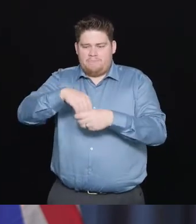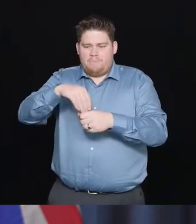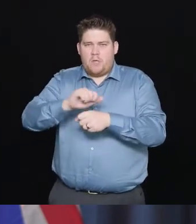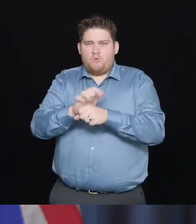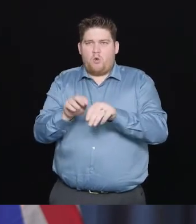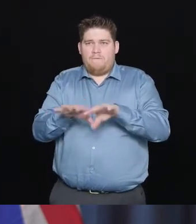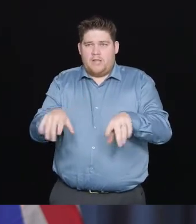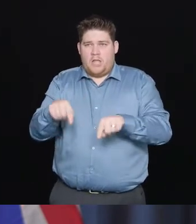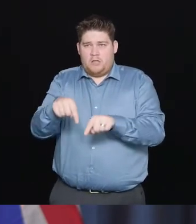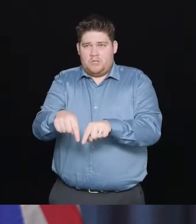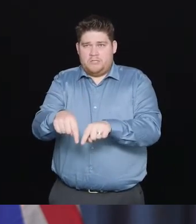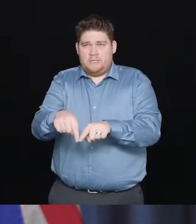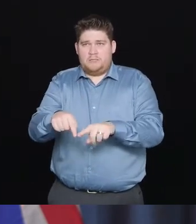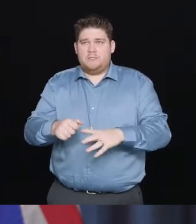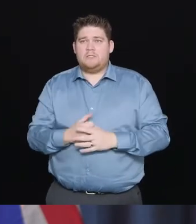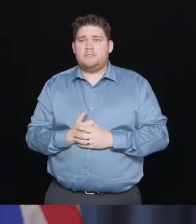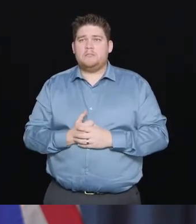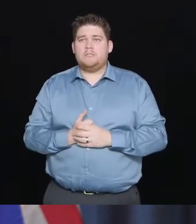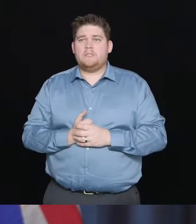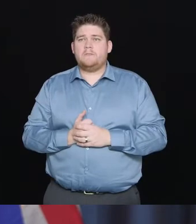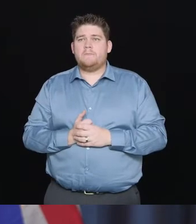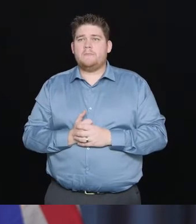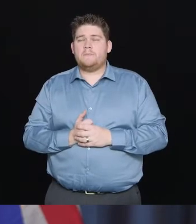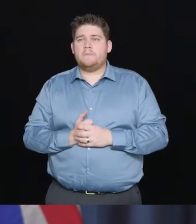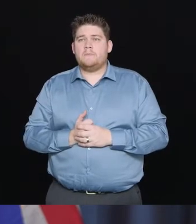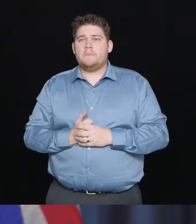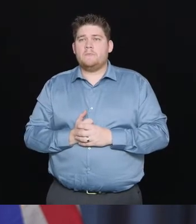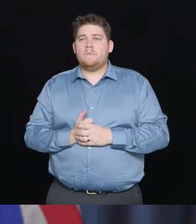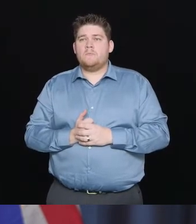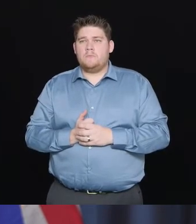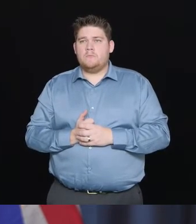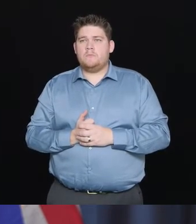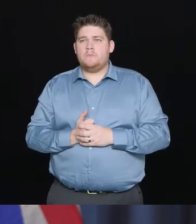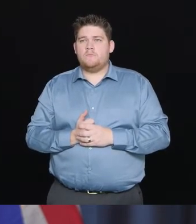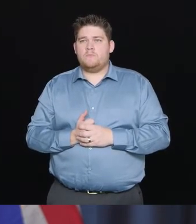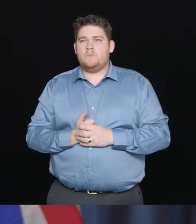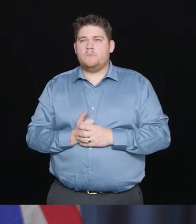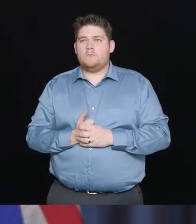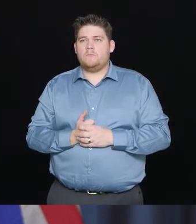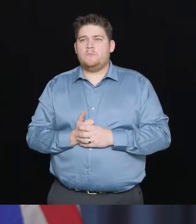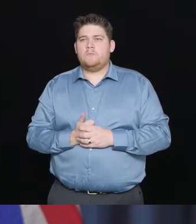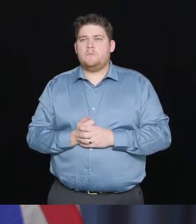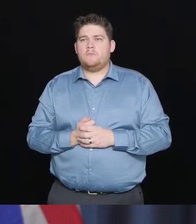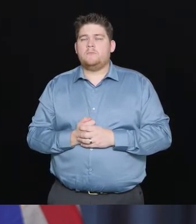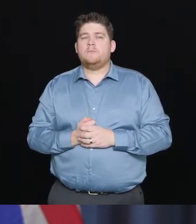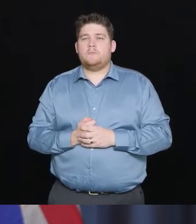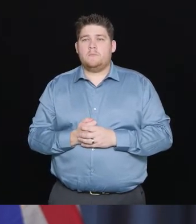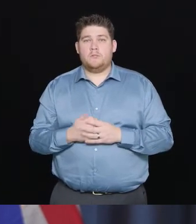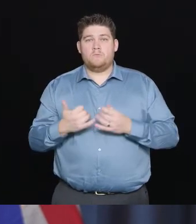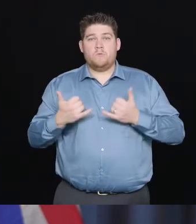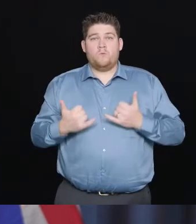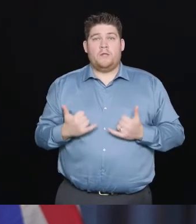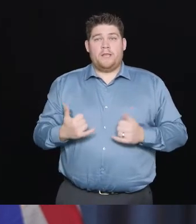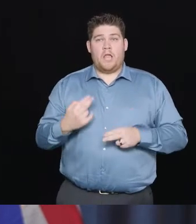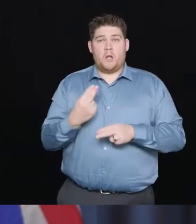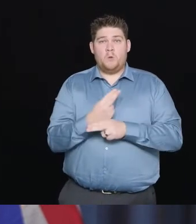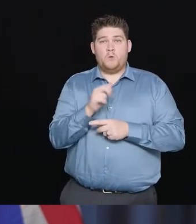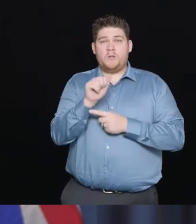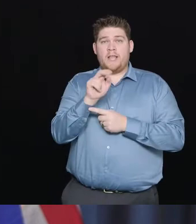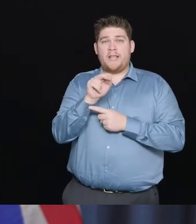this disease. Really helpful, not so helpful right now in determining on a day-to-day basis who's infected.